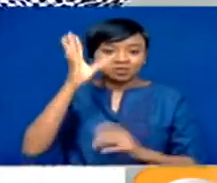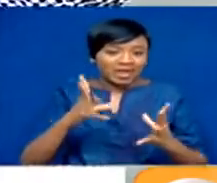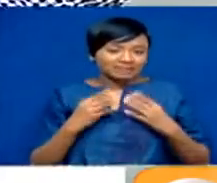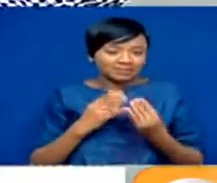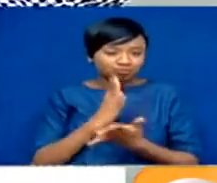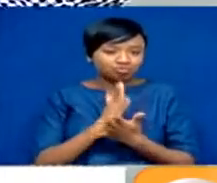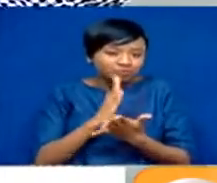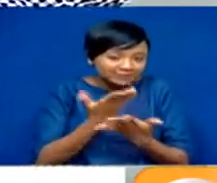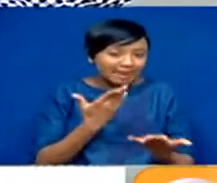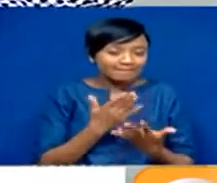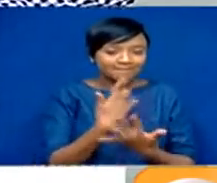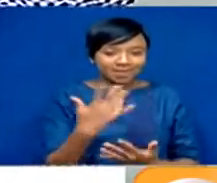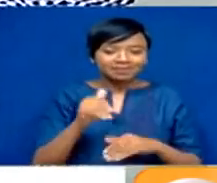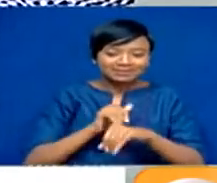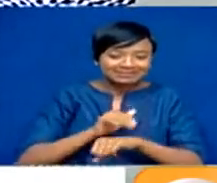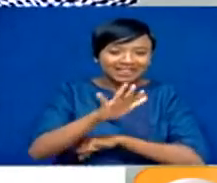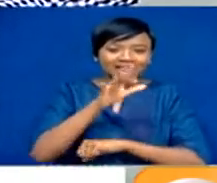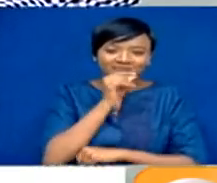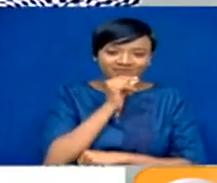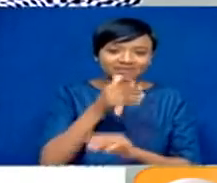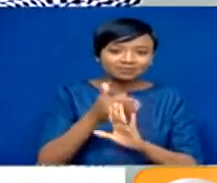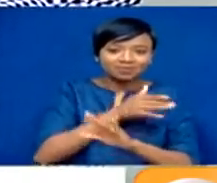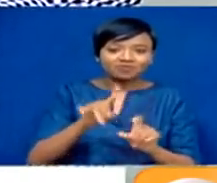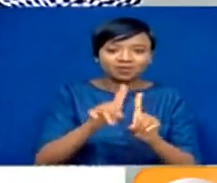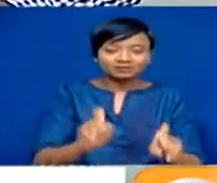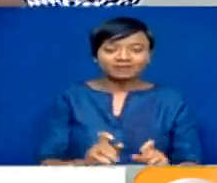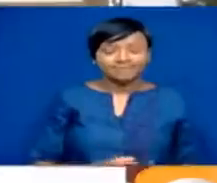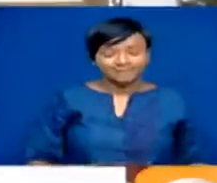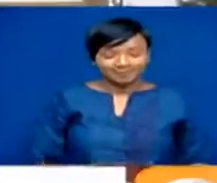admitted that some papers were exposed early.